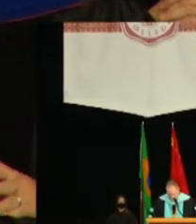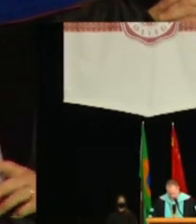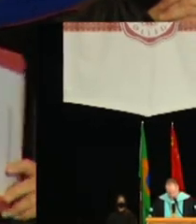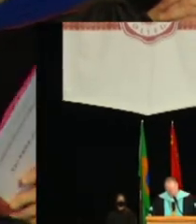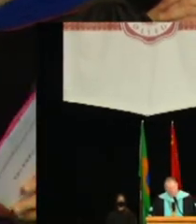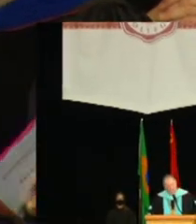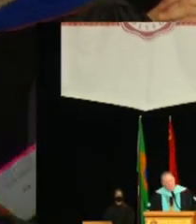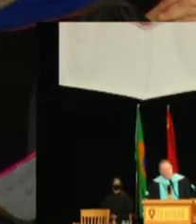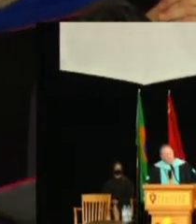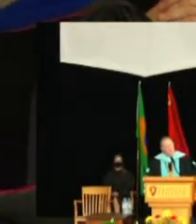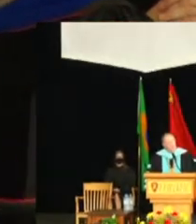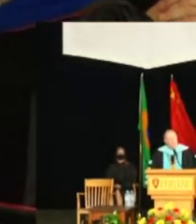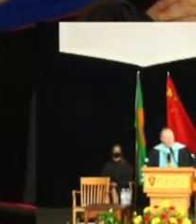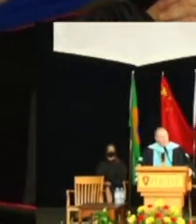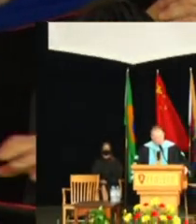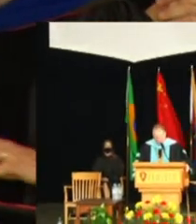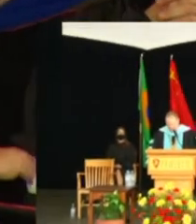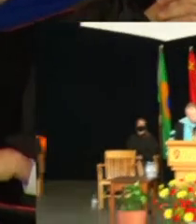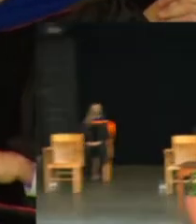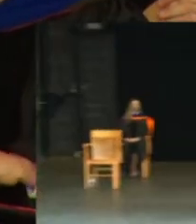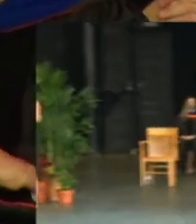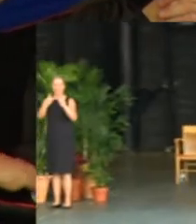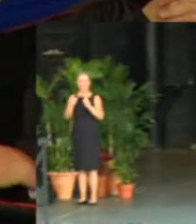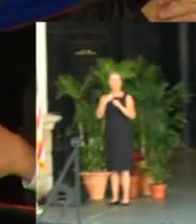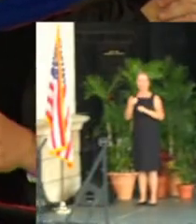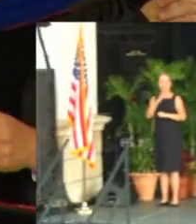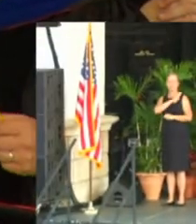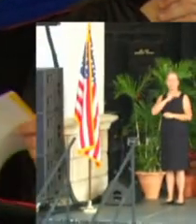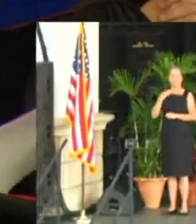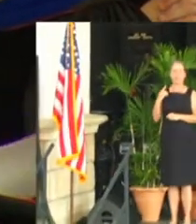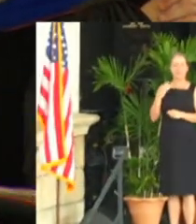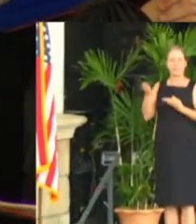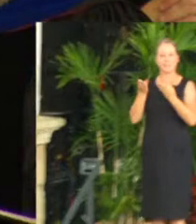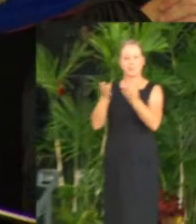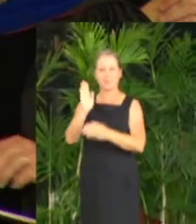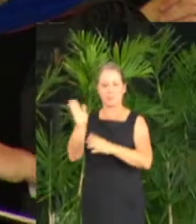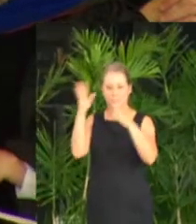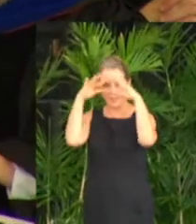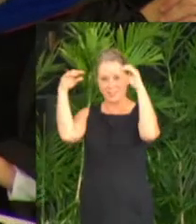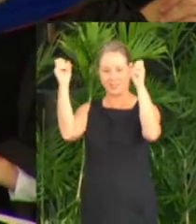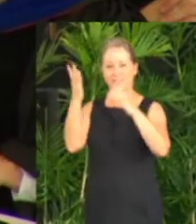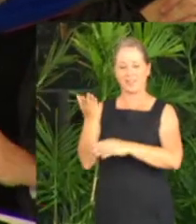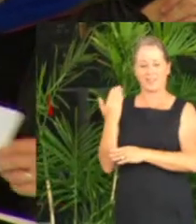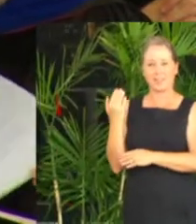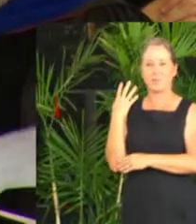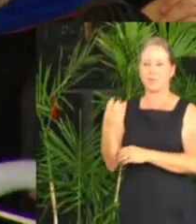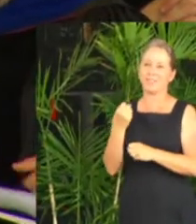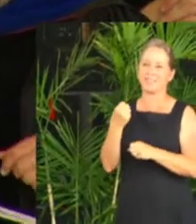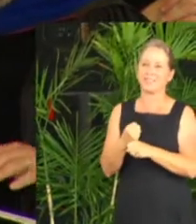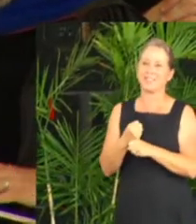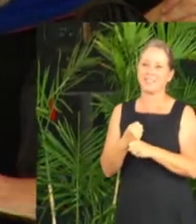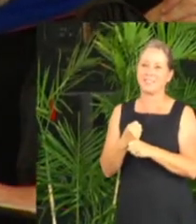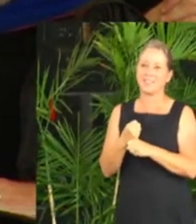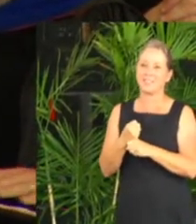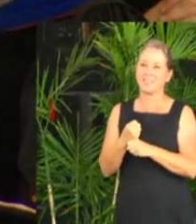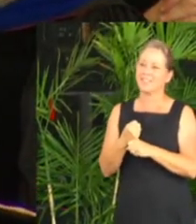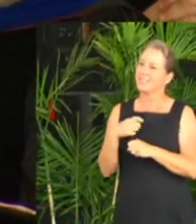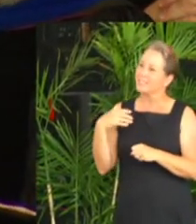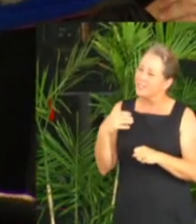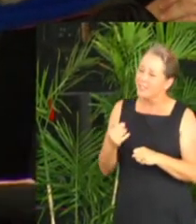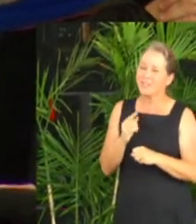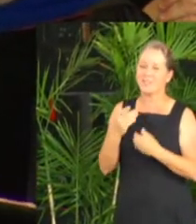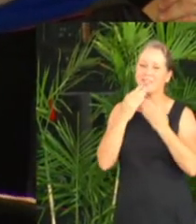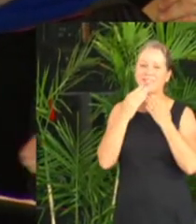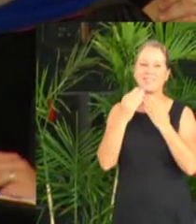asked. The opportunity given to me by the board to serve as your president these last 4 years is something I'm